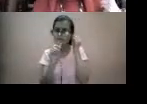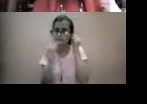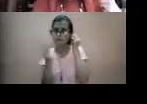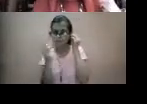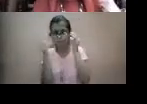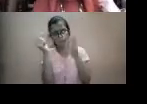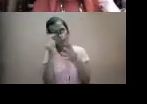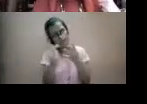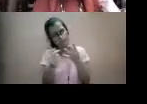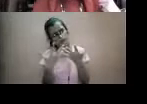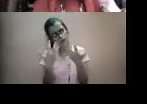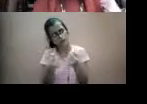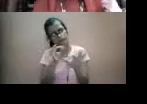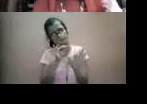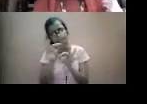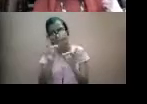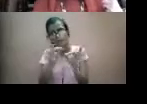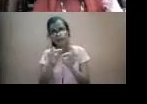here.